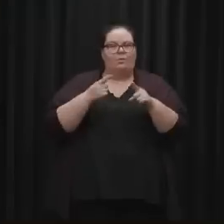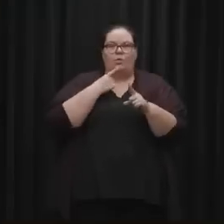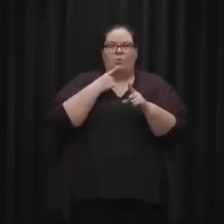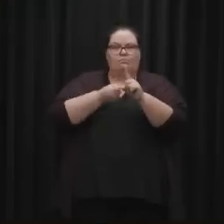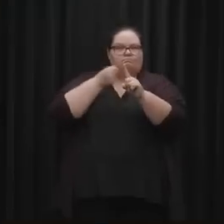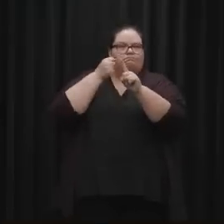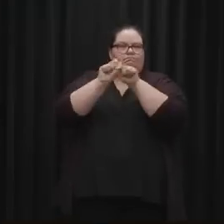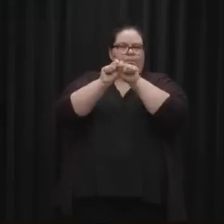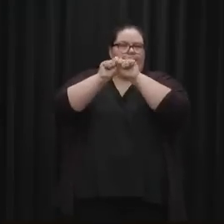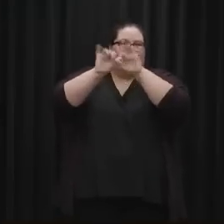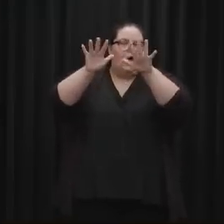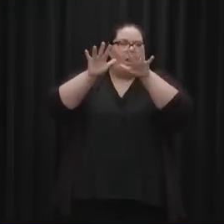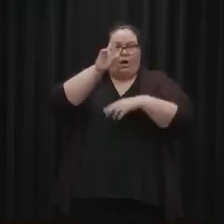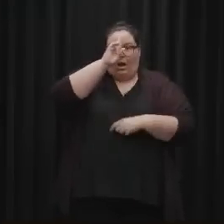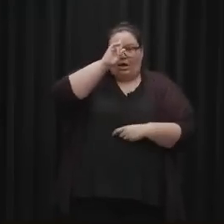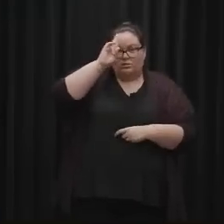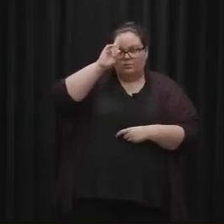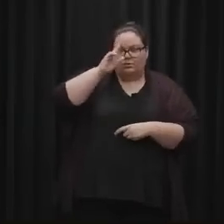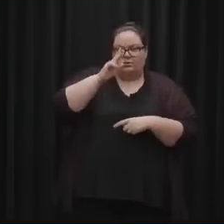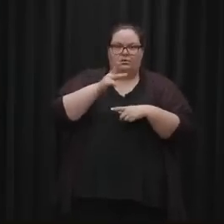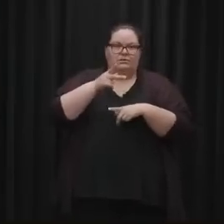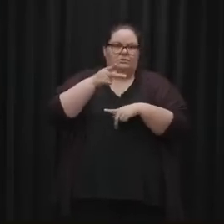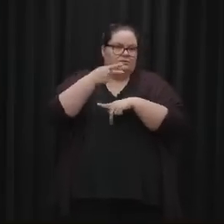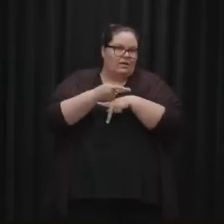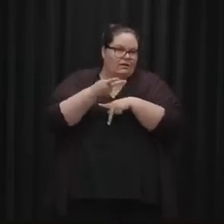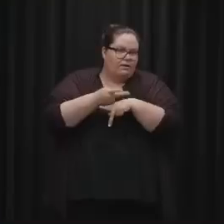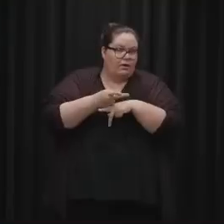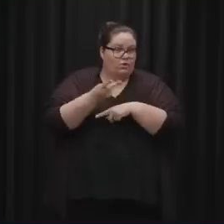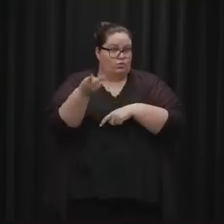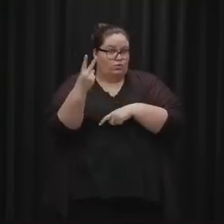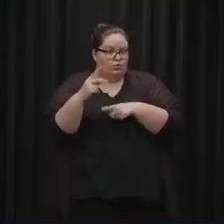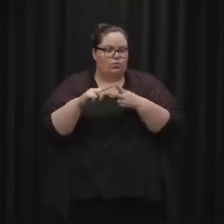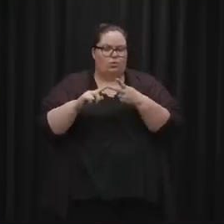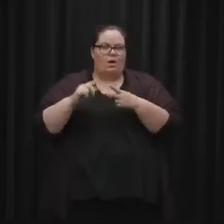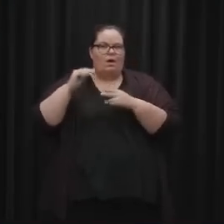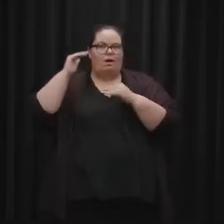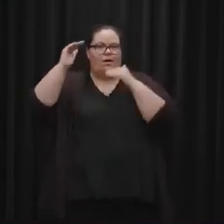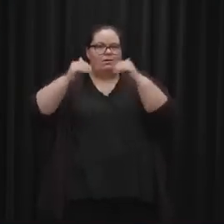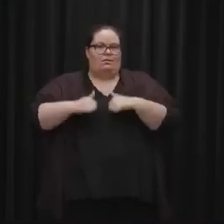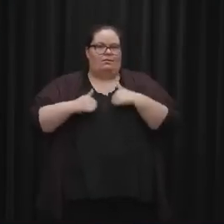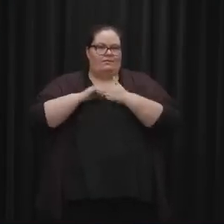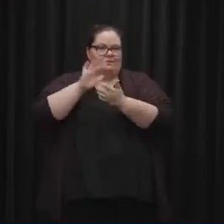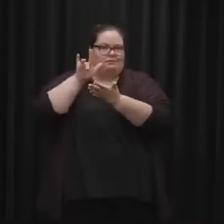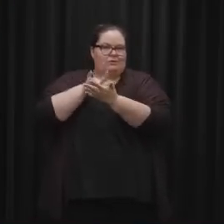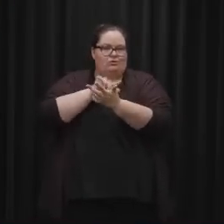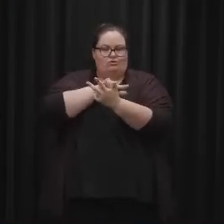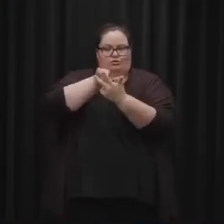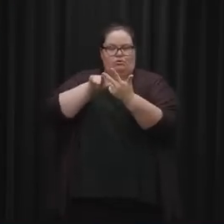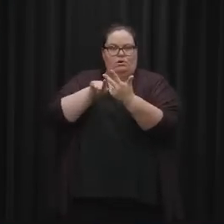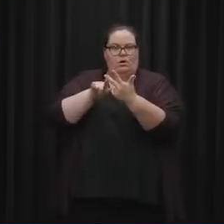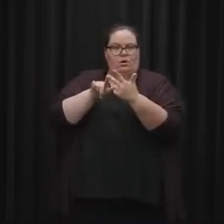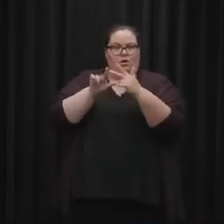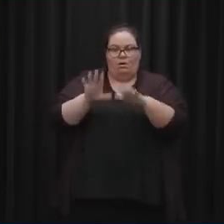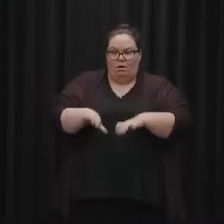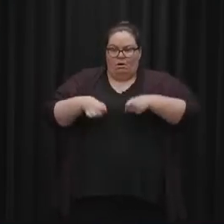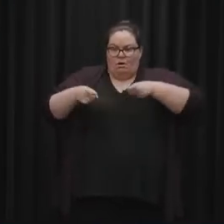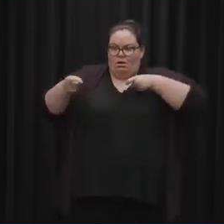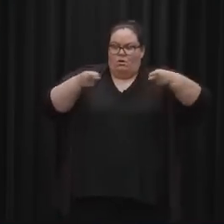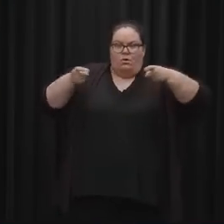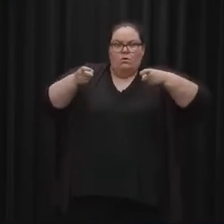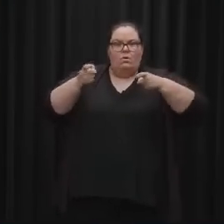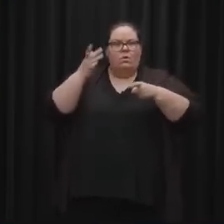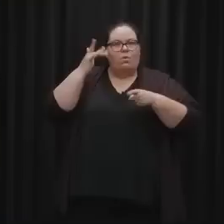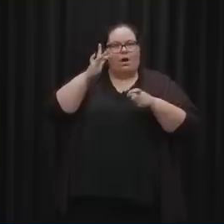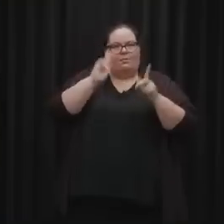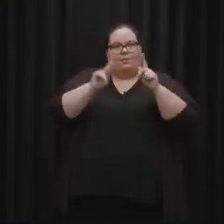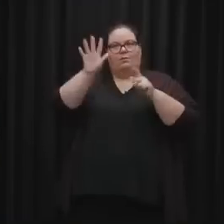a hospital, a daycare, 2 daycares actually, and an adult residential facility. This was brought under control thanks to the diligence